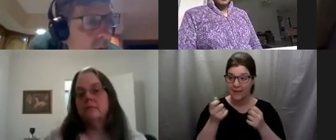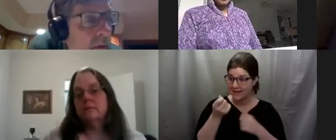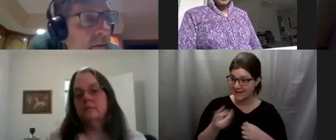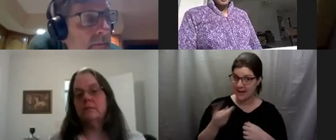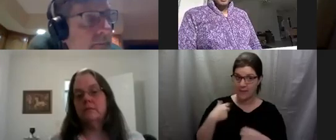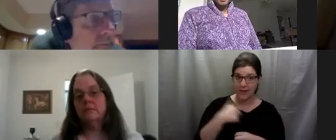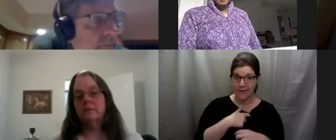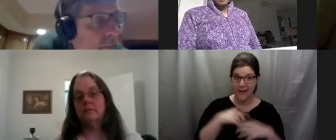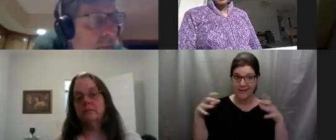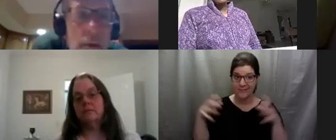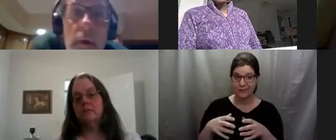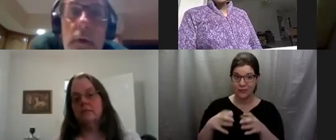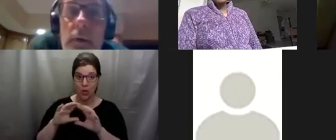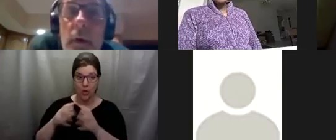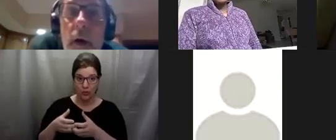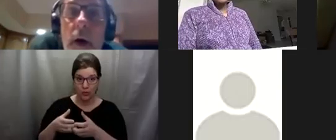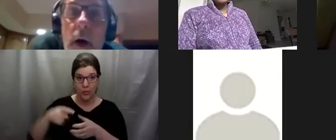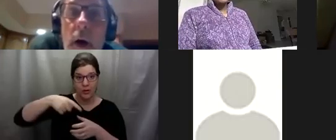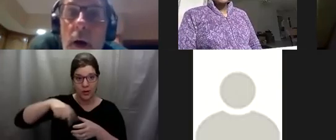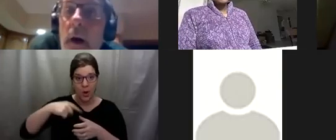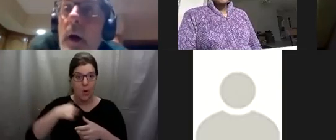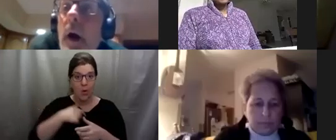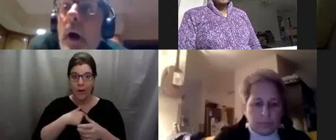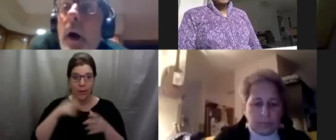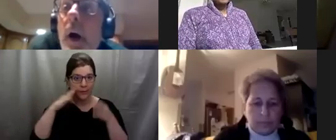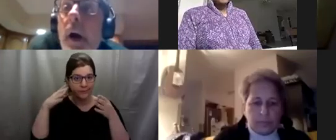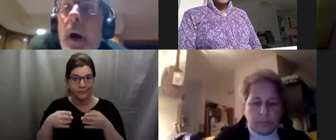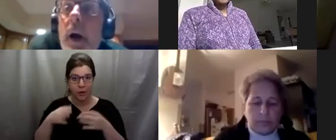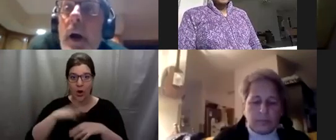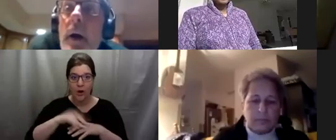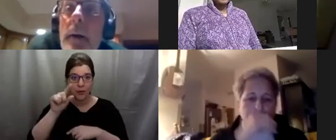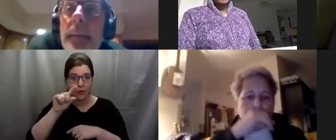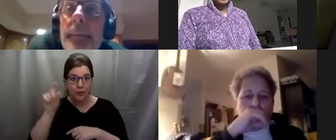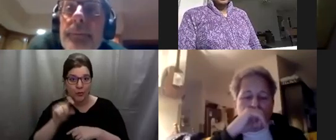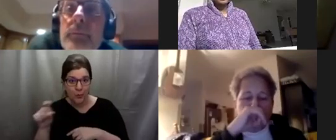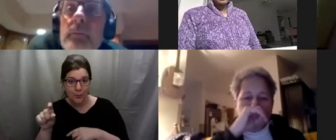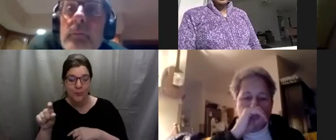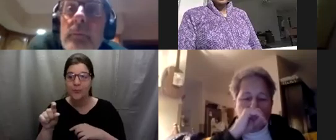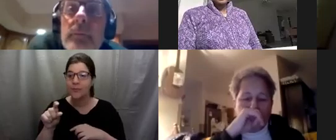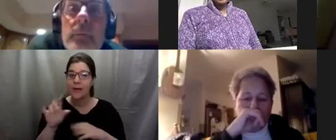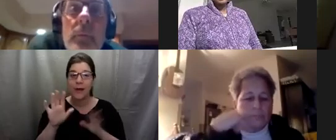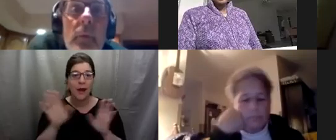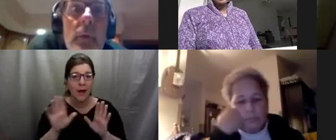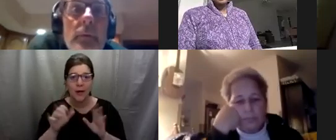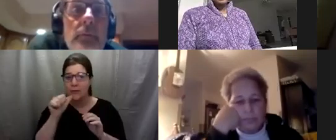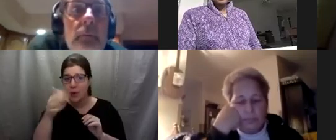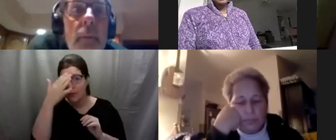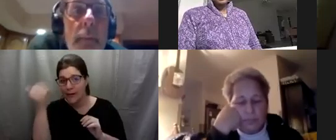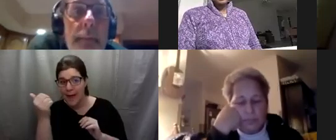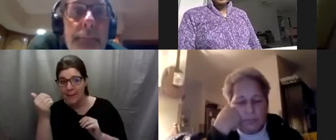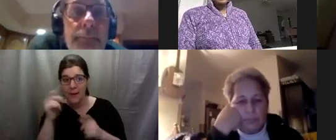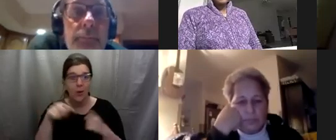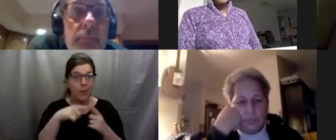that are all about the Zoom and, you know, don't forget me when you go back to your real church.